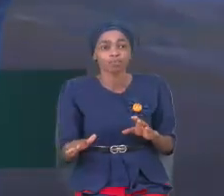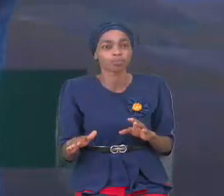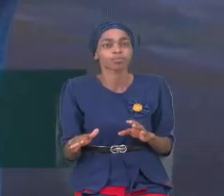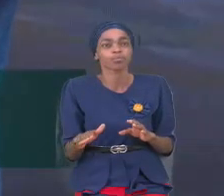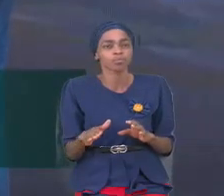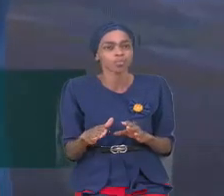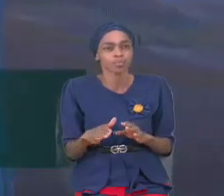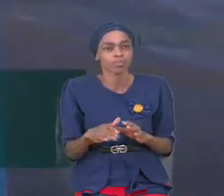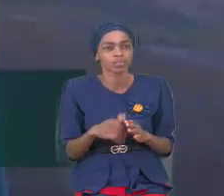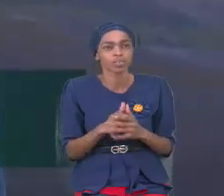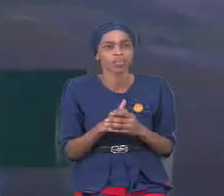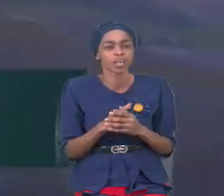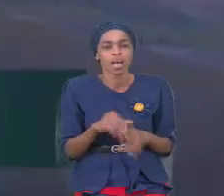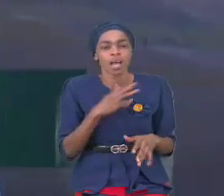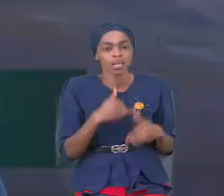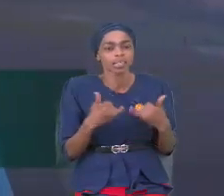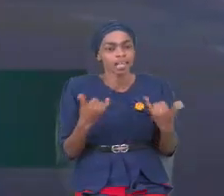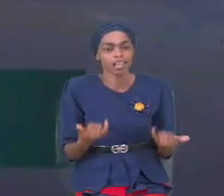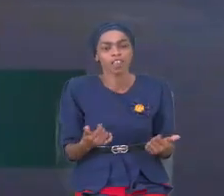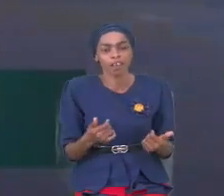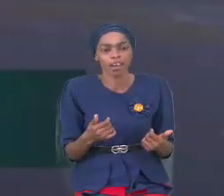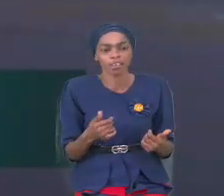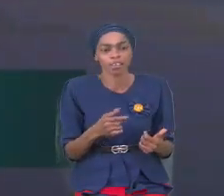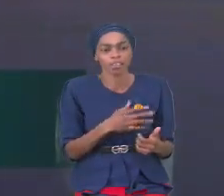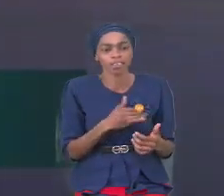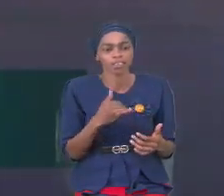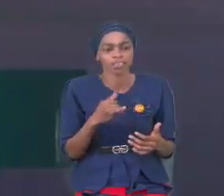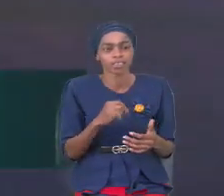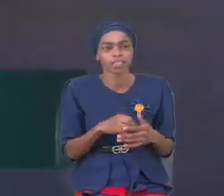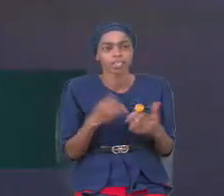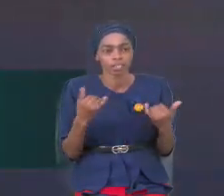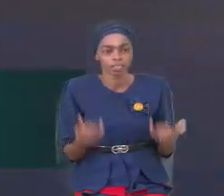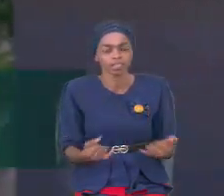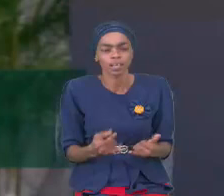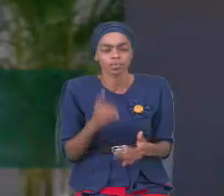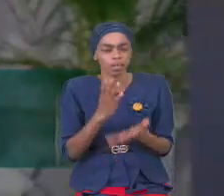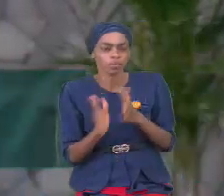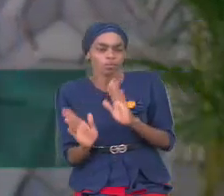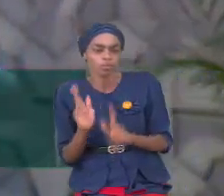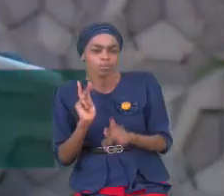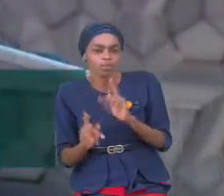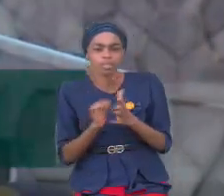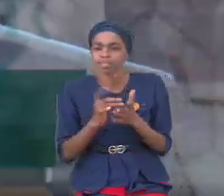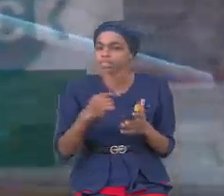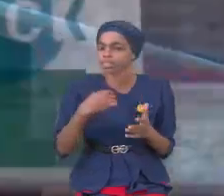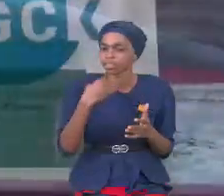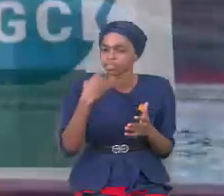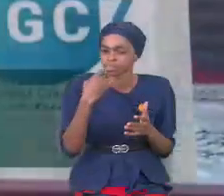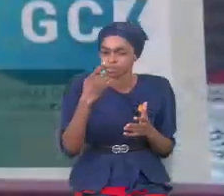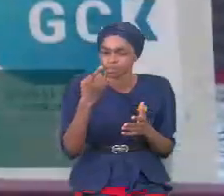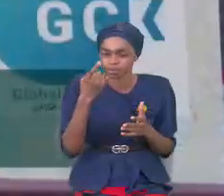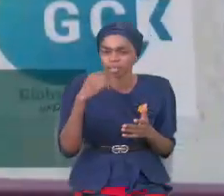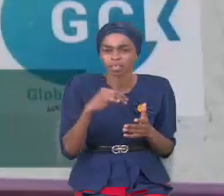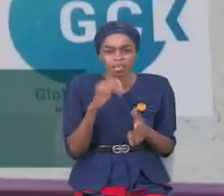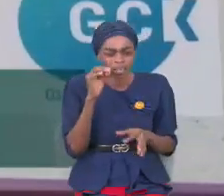their death and they're thinking, if I stop this, people will think, he knows